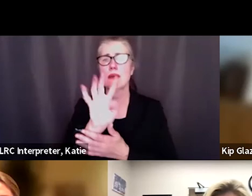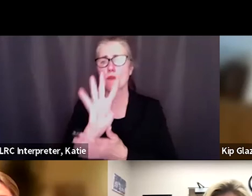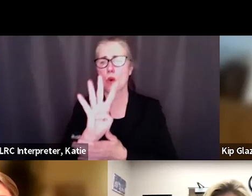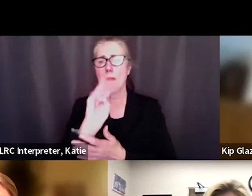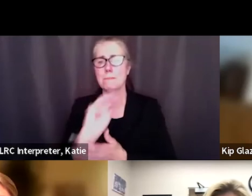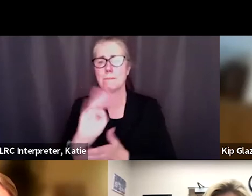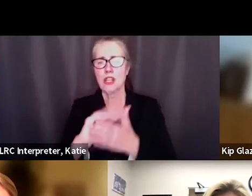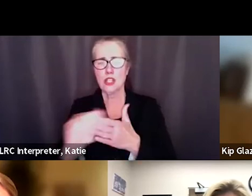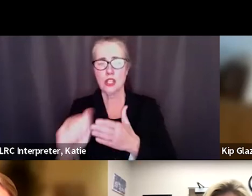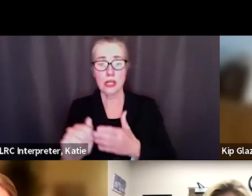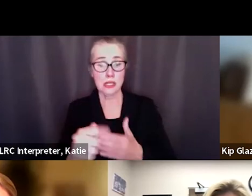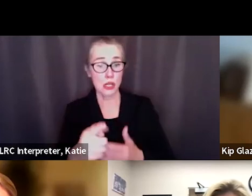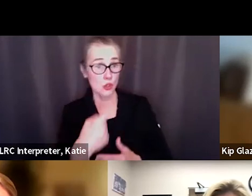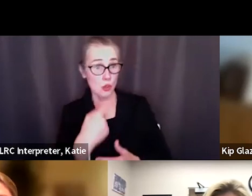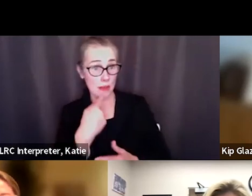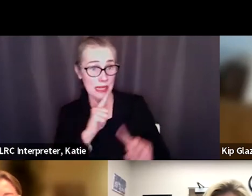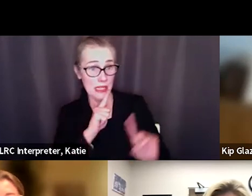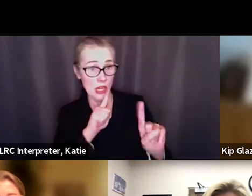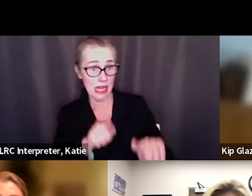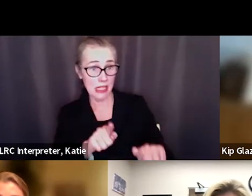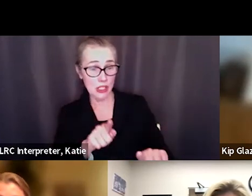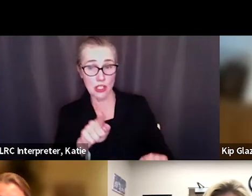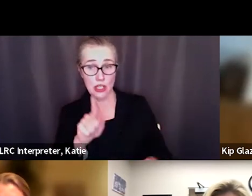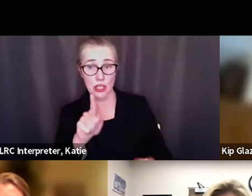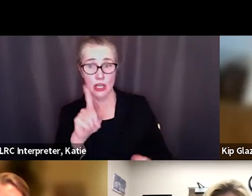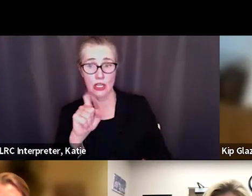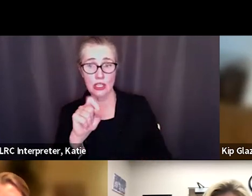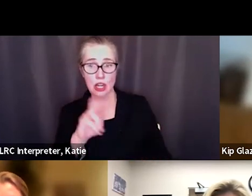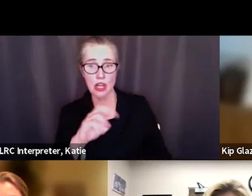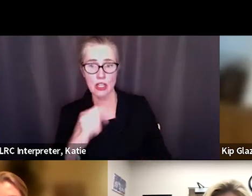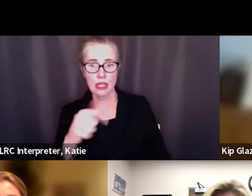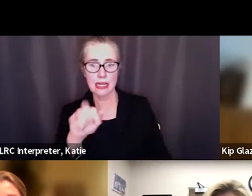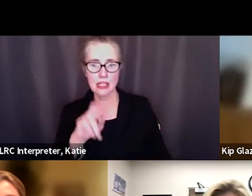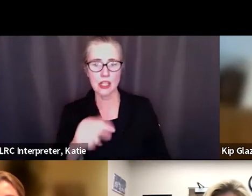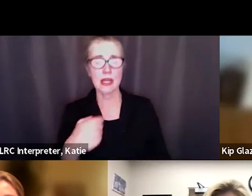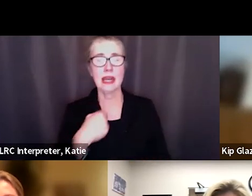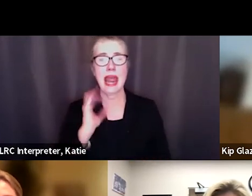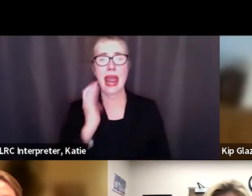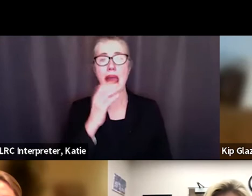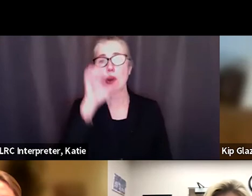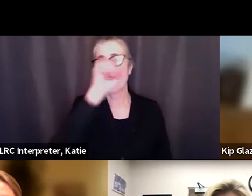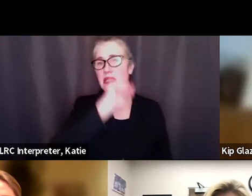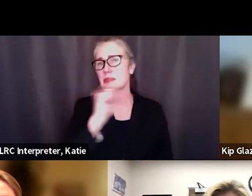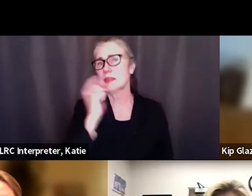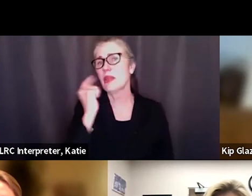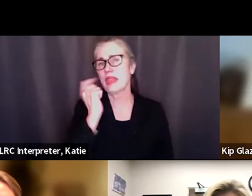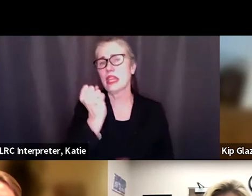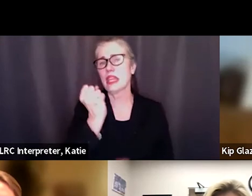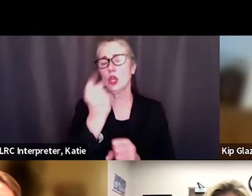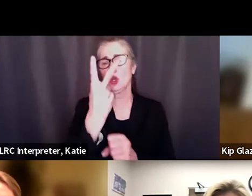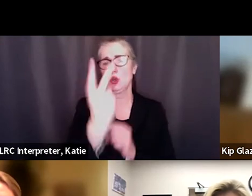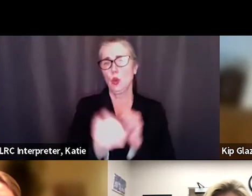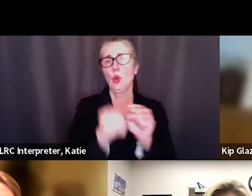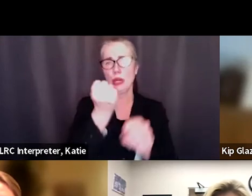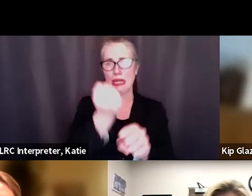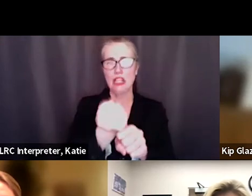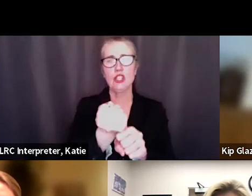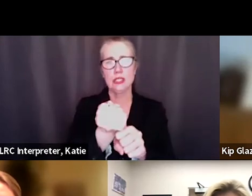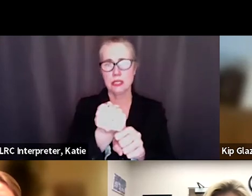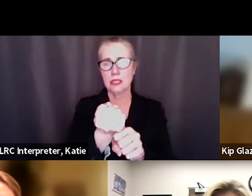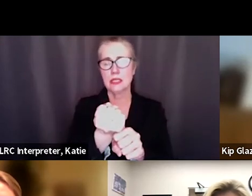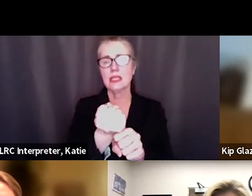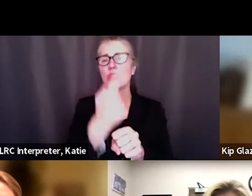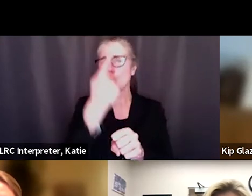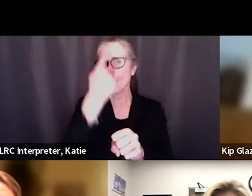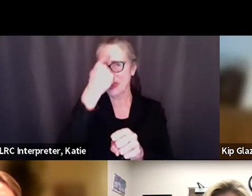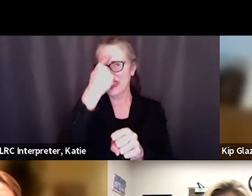do you want me to address that dr leisure you want to take it yes yes so our estimate is two years we think that it will take uh approximately two